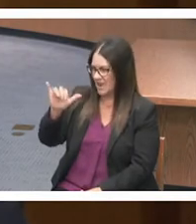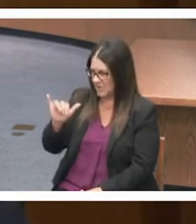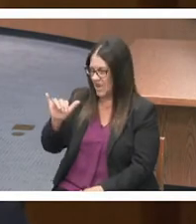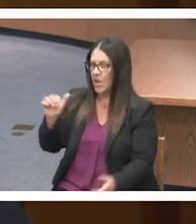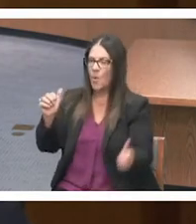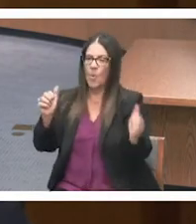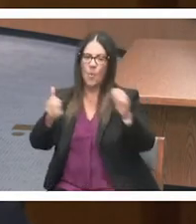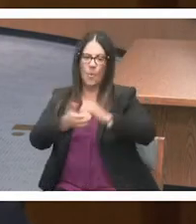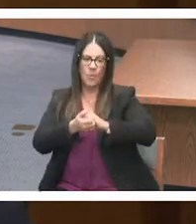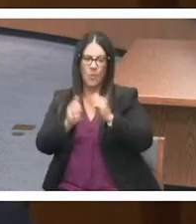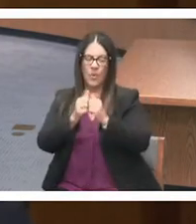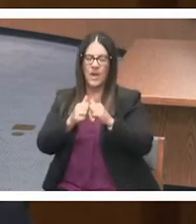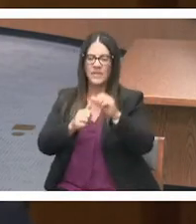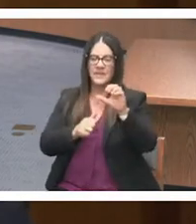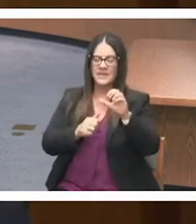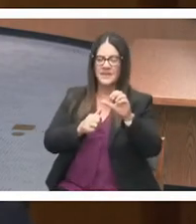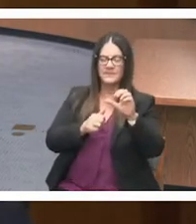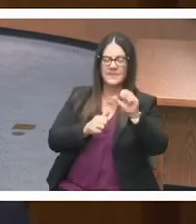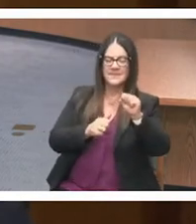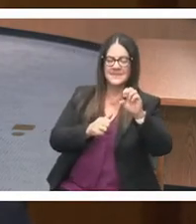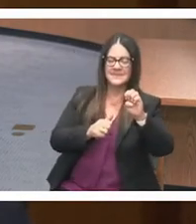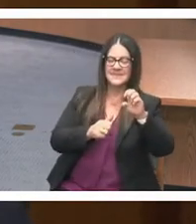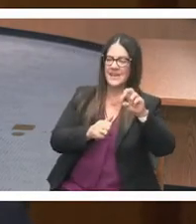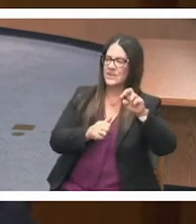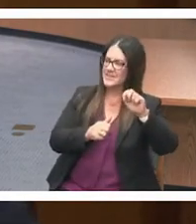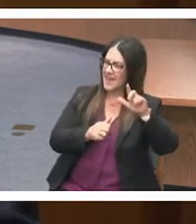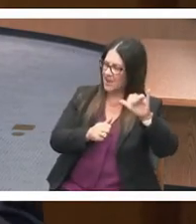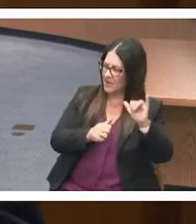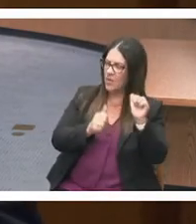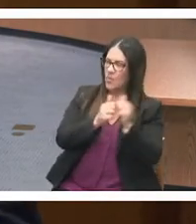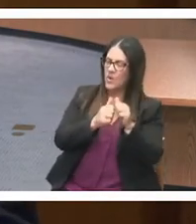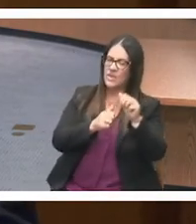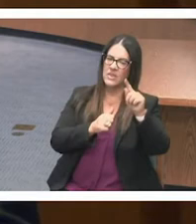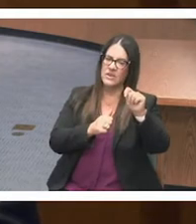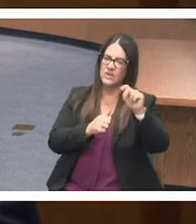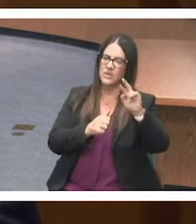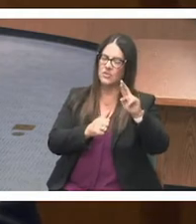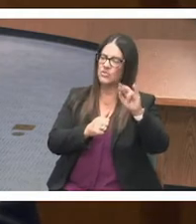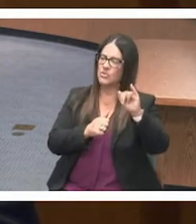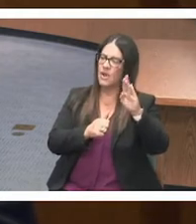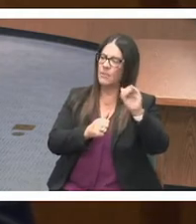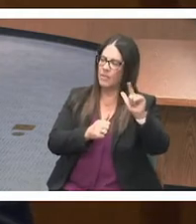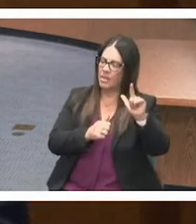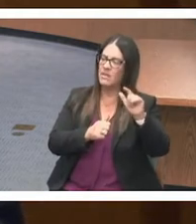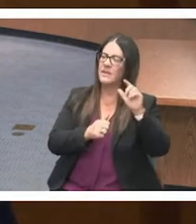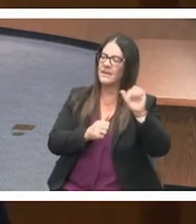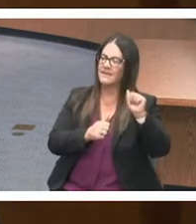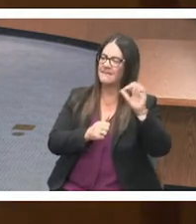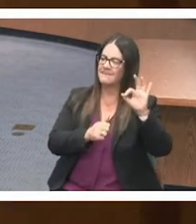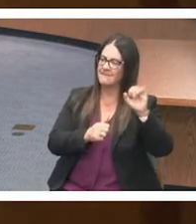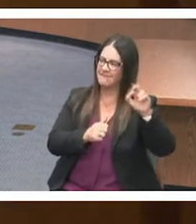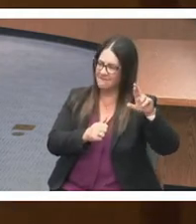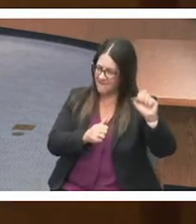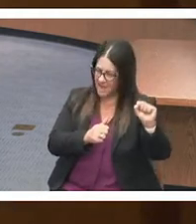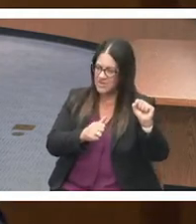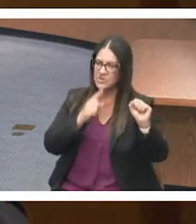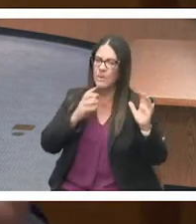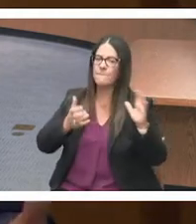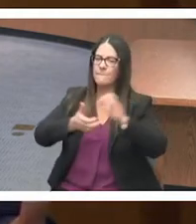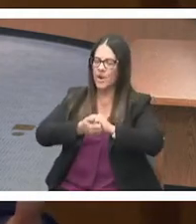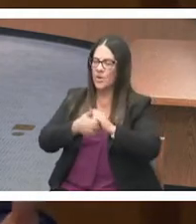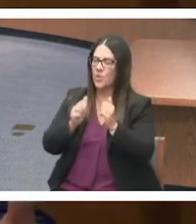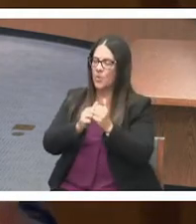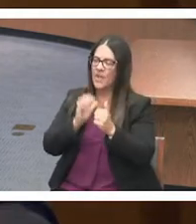Affairs. We're really excited to continue to learn from tribal communities in California and really partner on the co-management